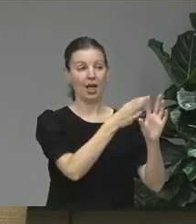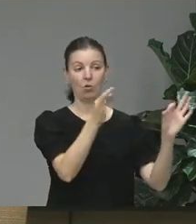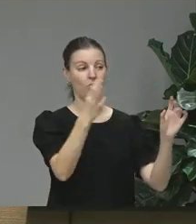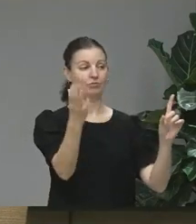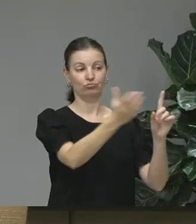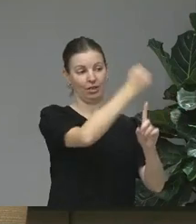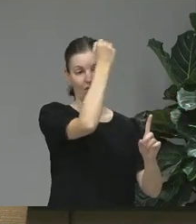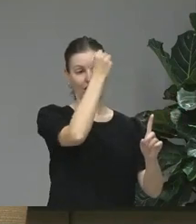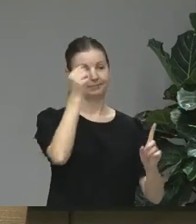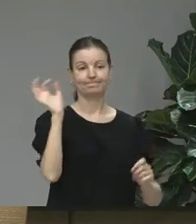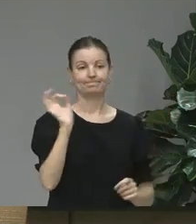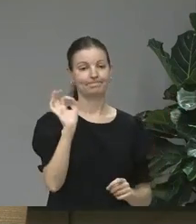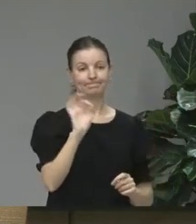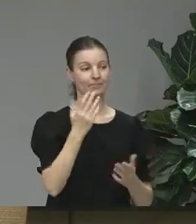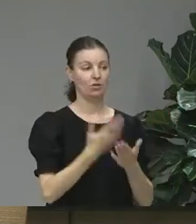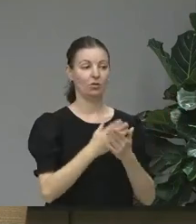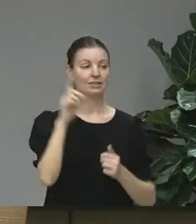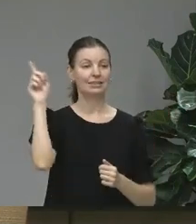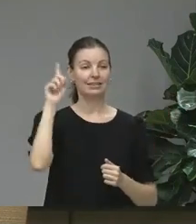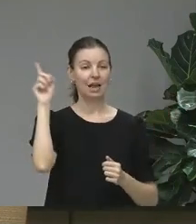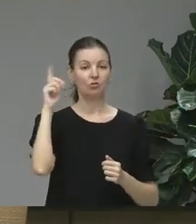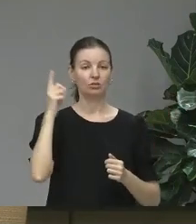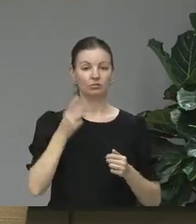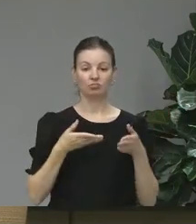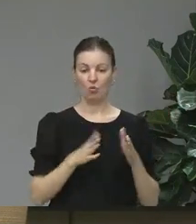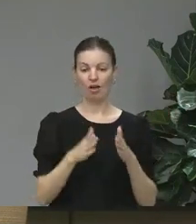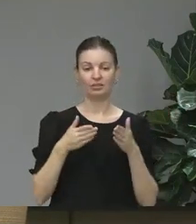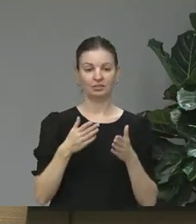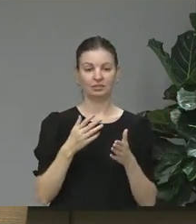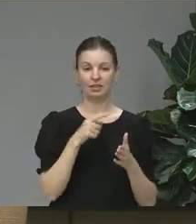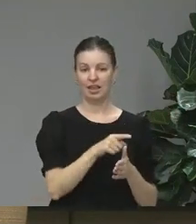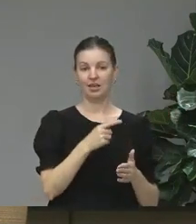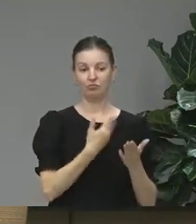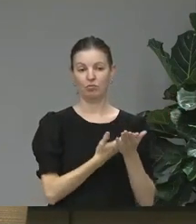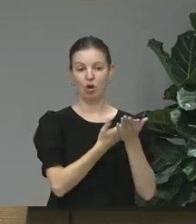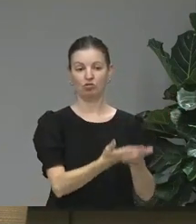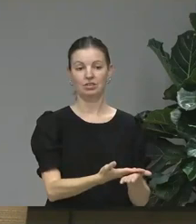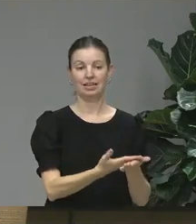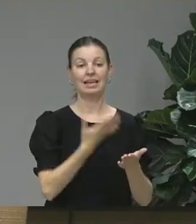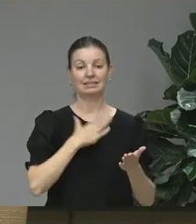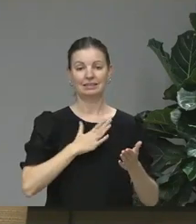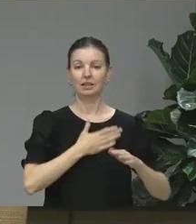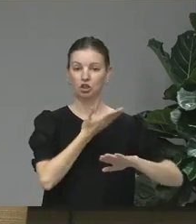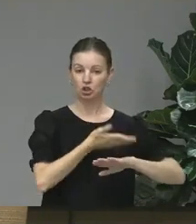at all on the current machinery that is being proposed. New machinery has to